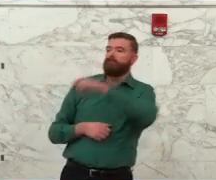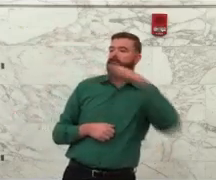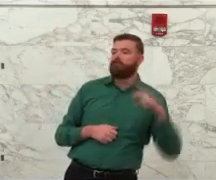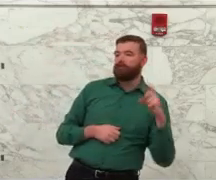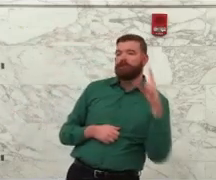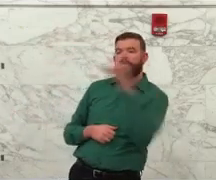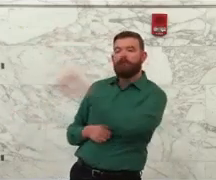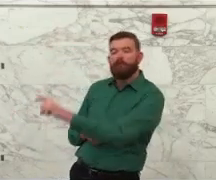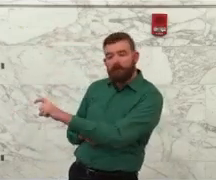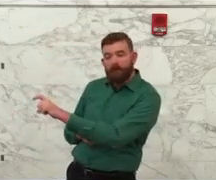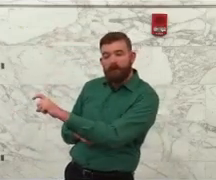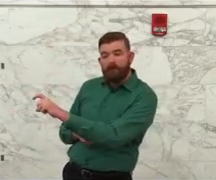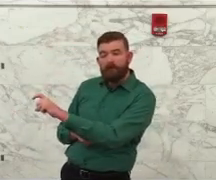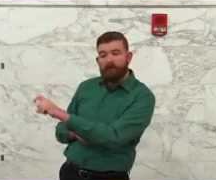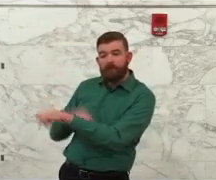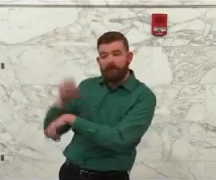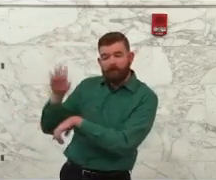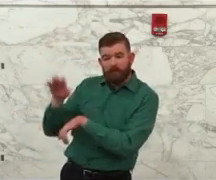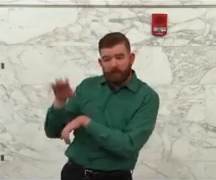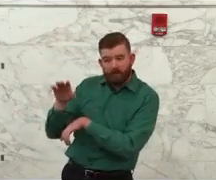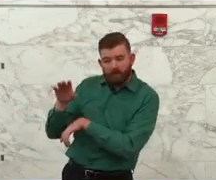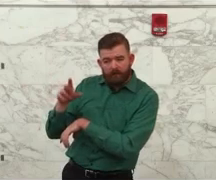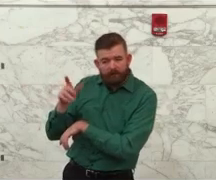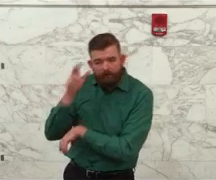liquor stores?